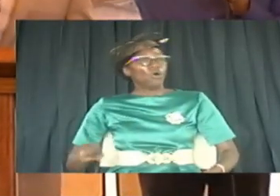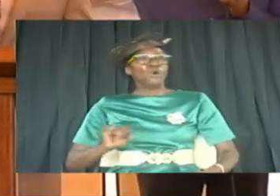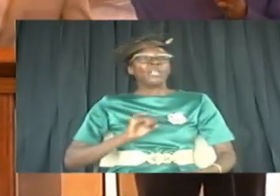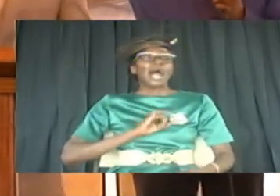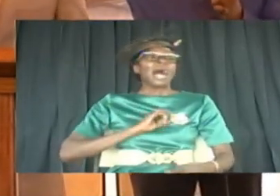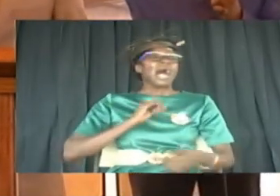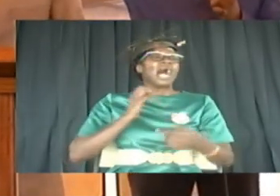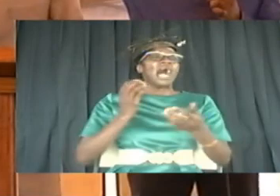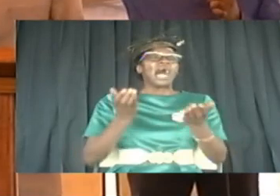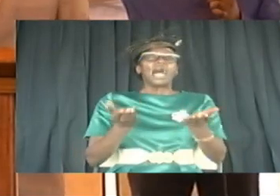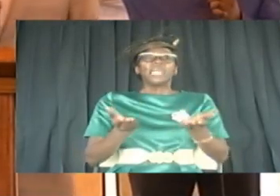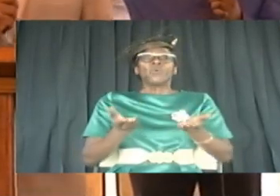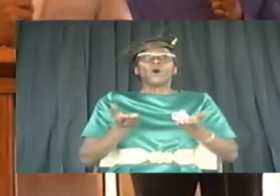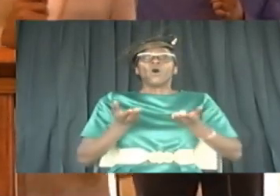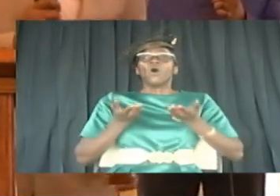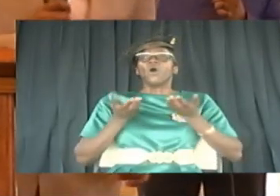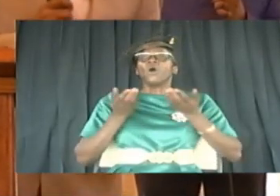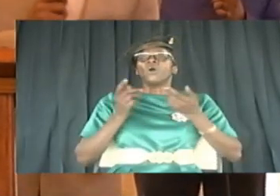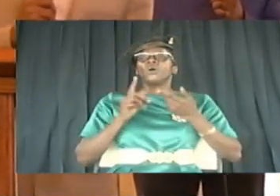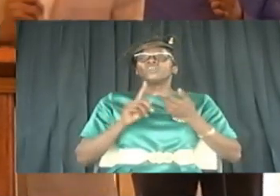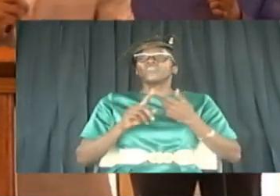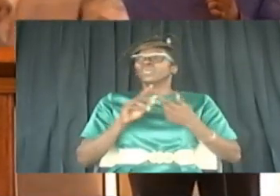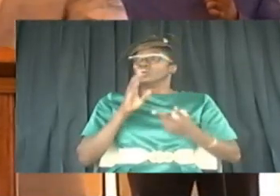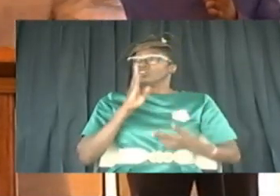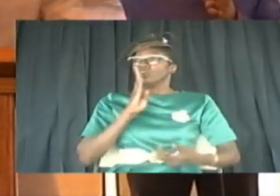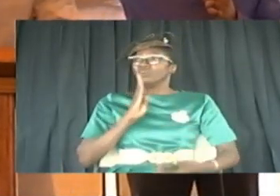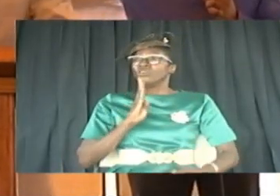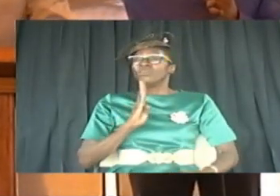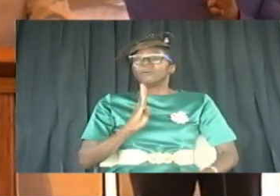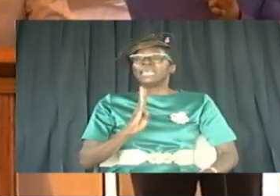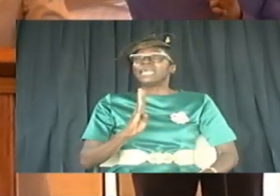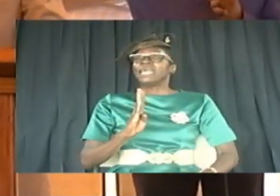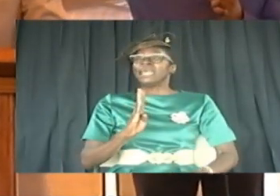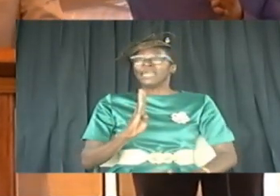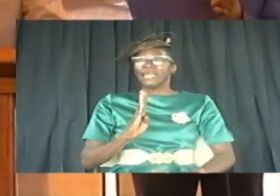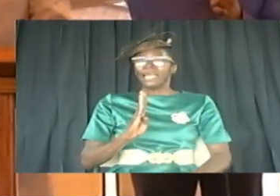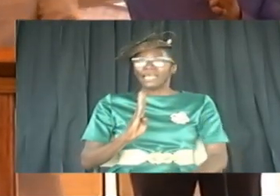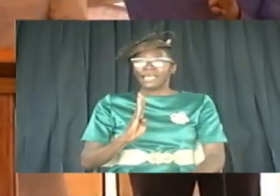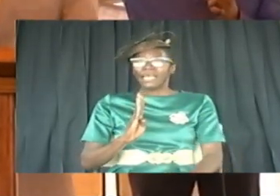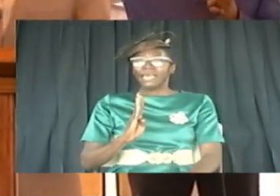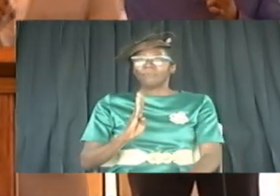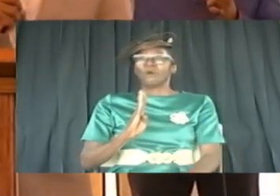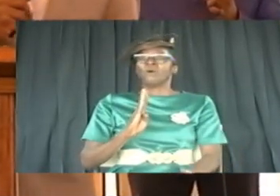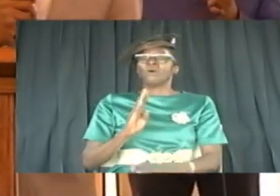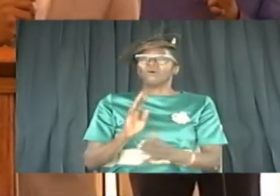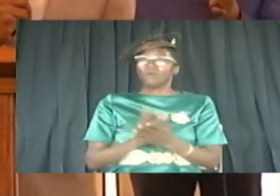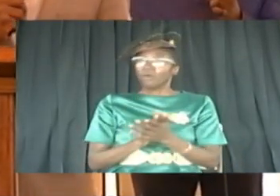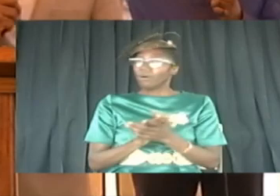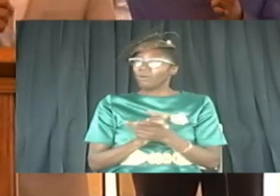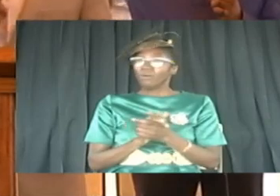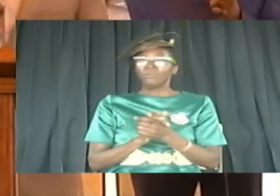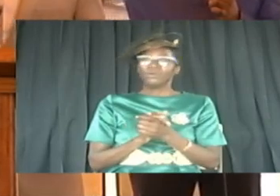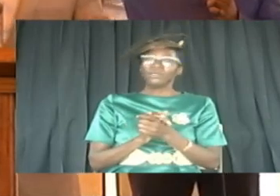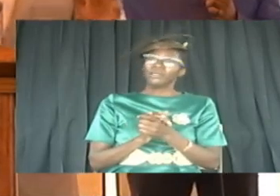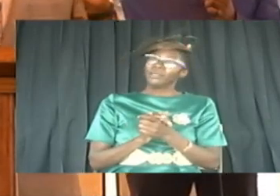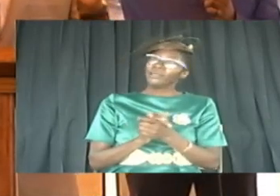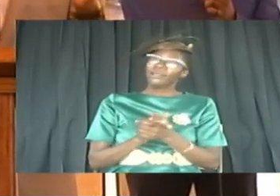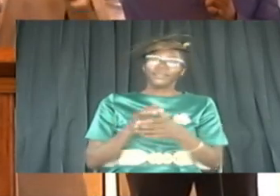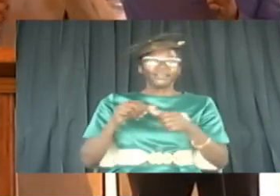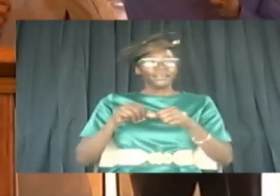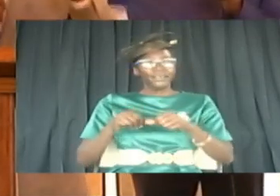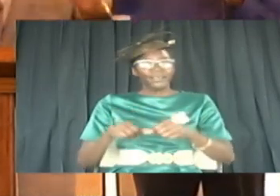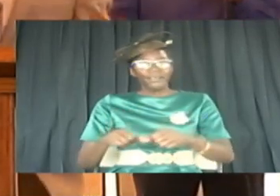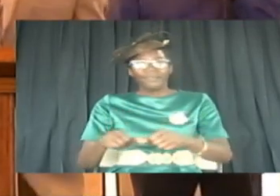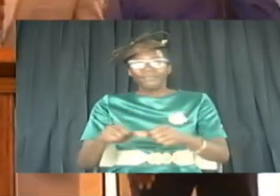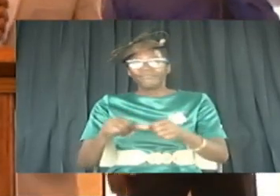heaven. I pray right now, God, that you will bless the man of God. Continue, Lord, just to inspire him. Continue, Lord, to lead